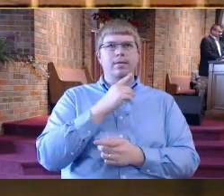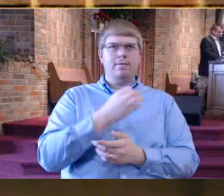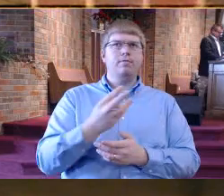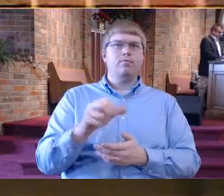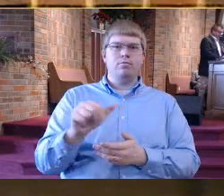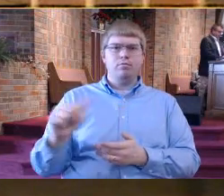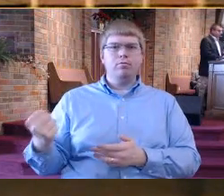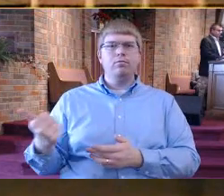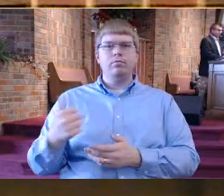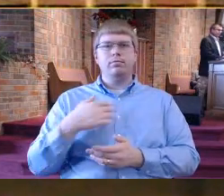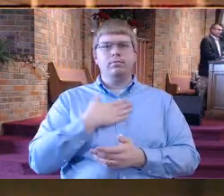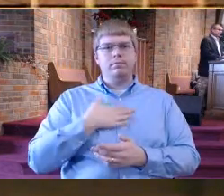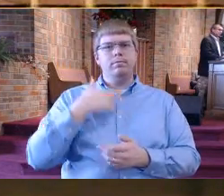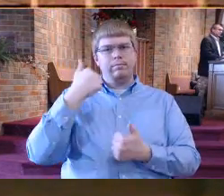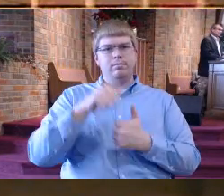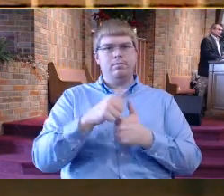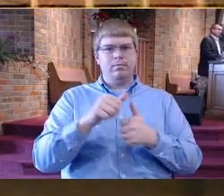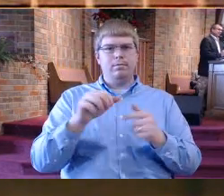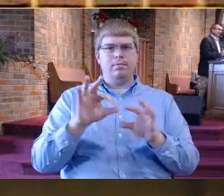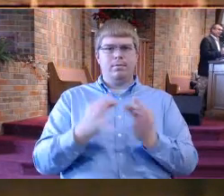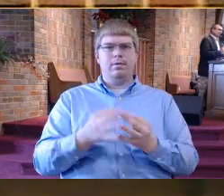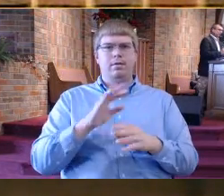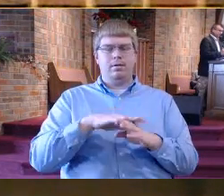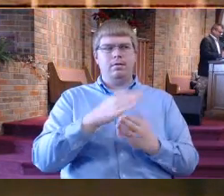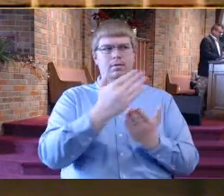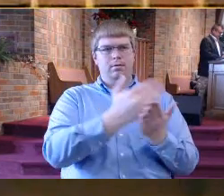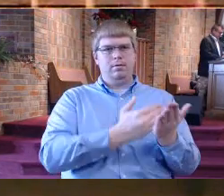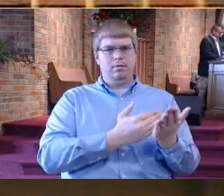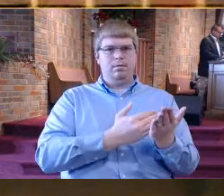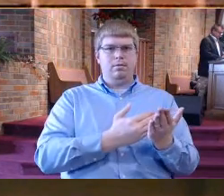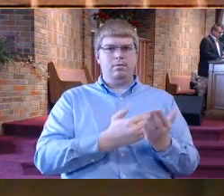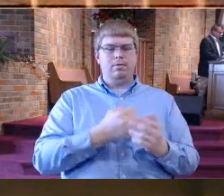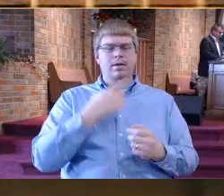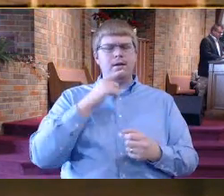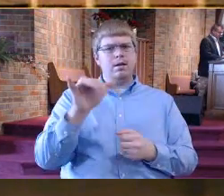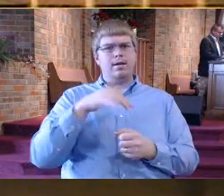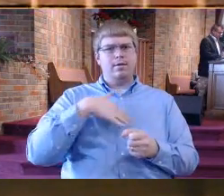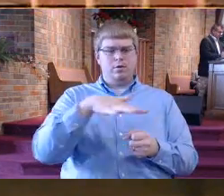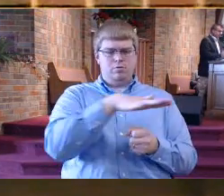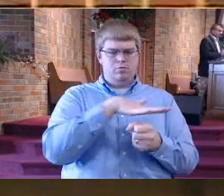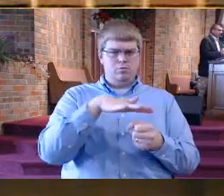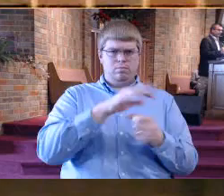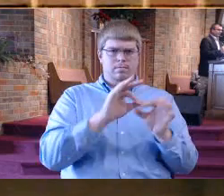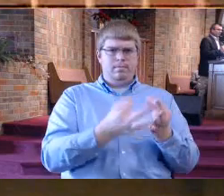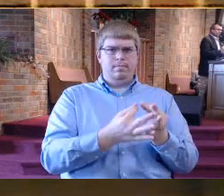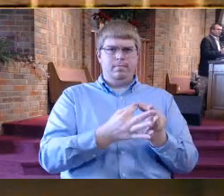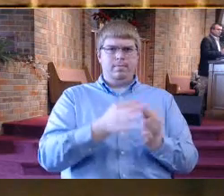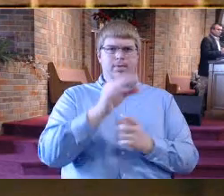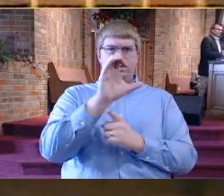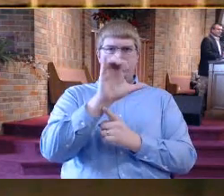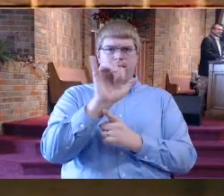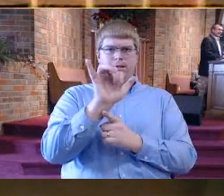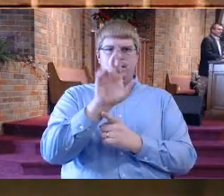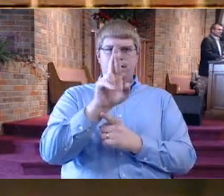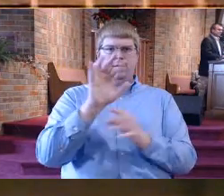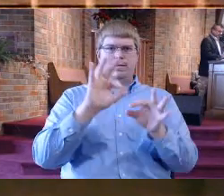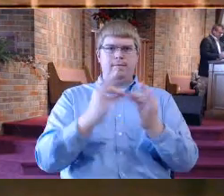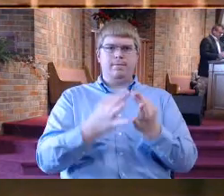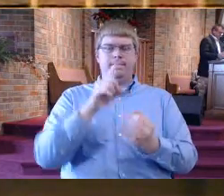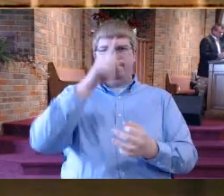forget that family. Also, don't forget a local family, James and Julie Sear, who lost their son